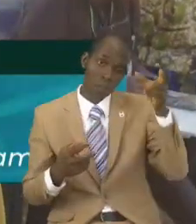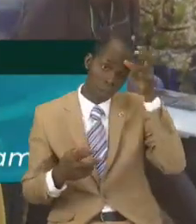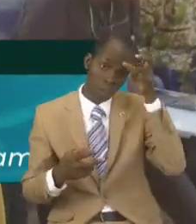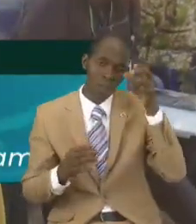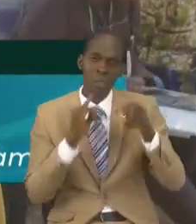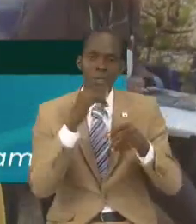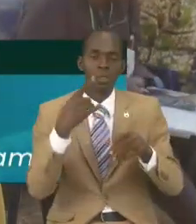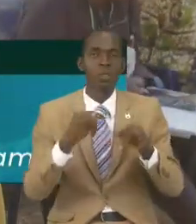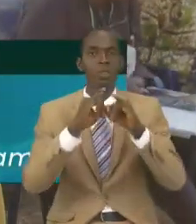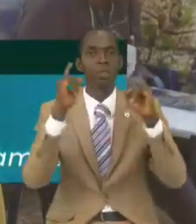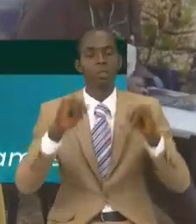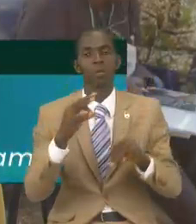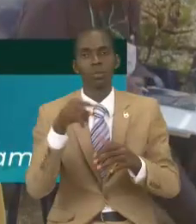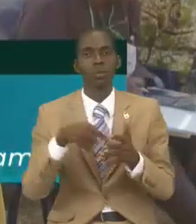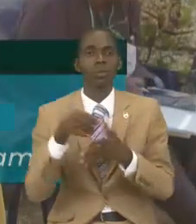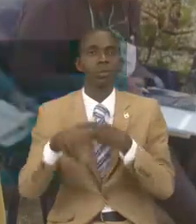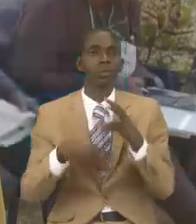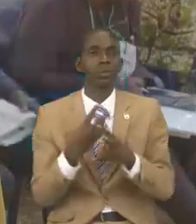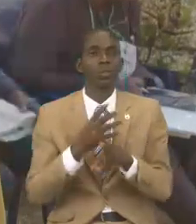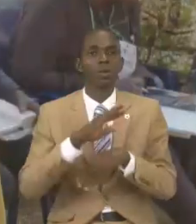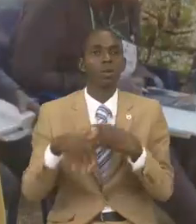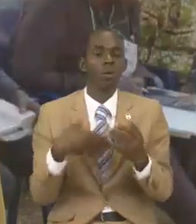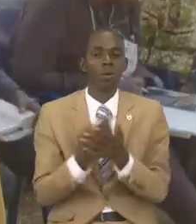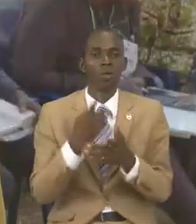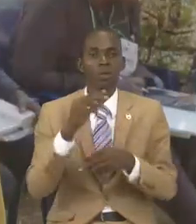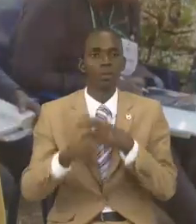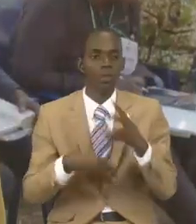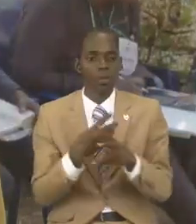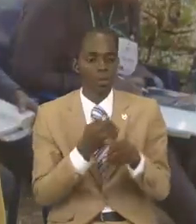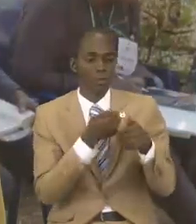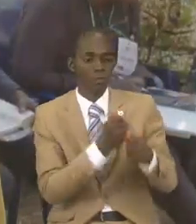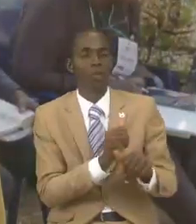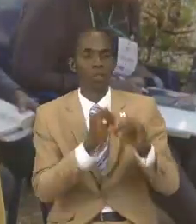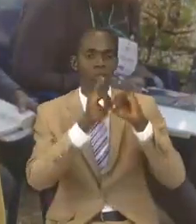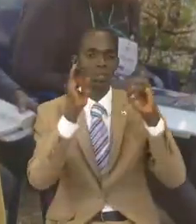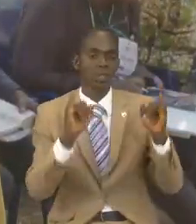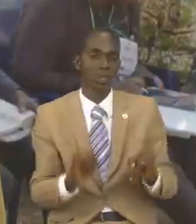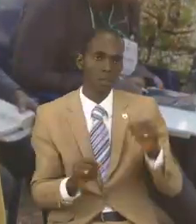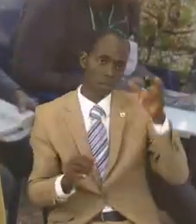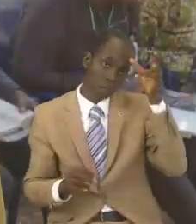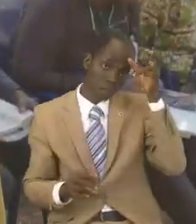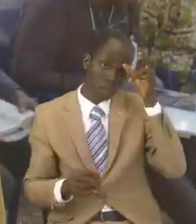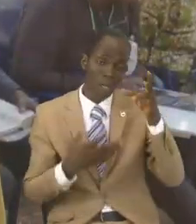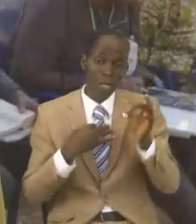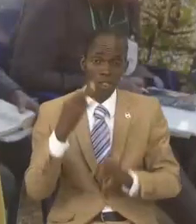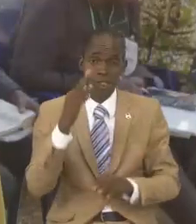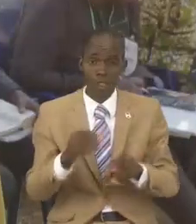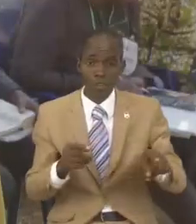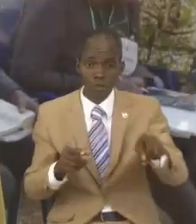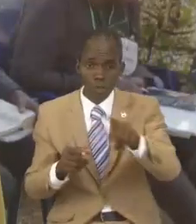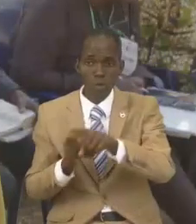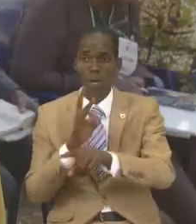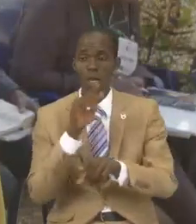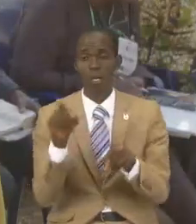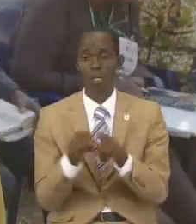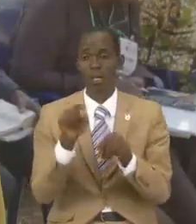of this world, and all the world, they follow after him. And if you are like the world,